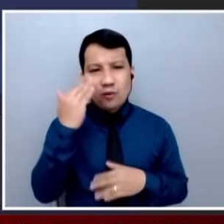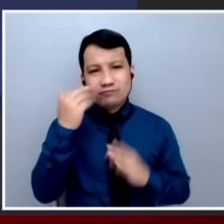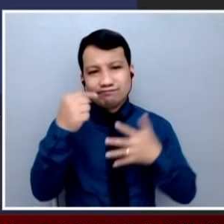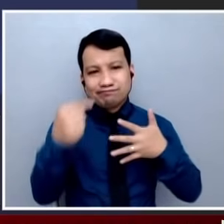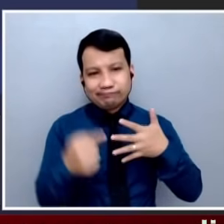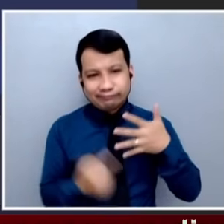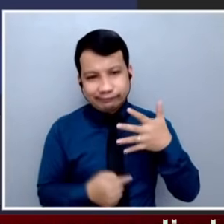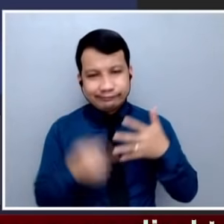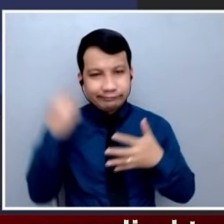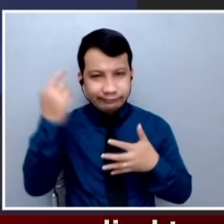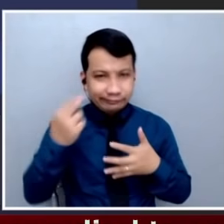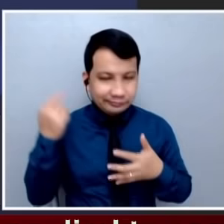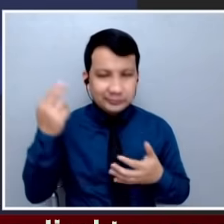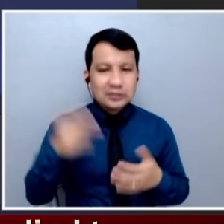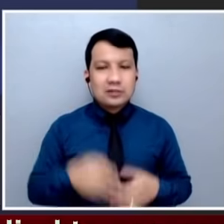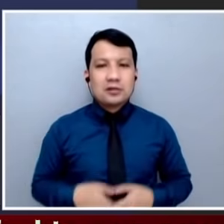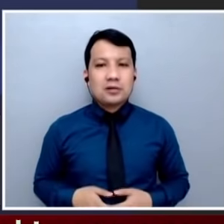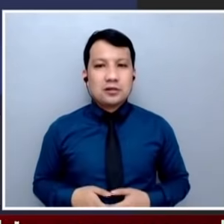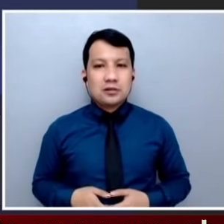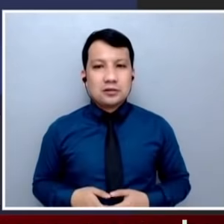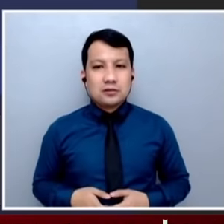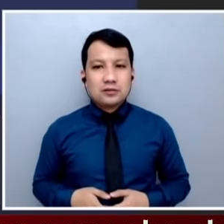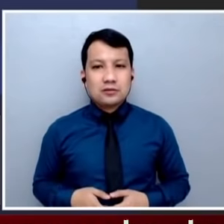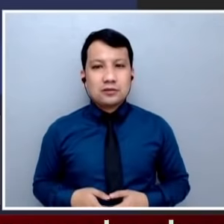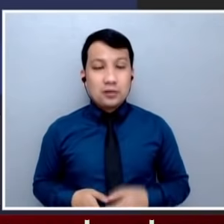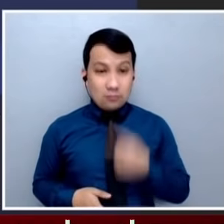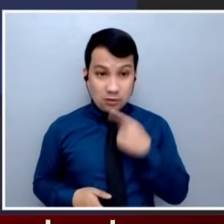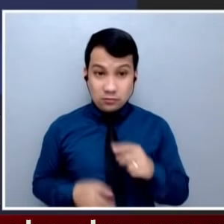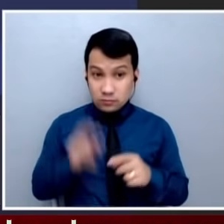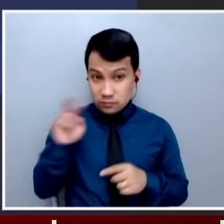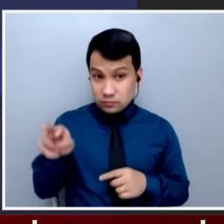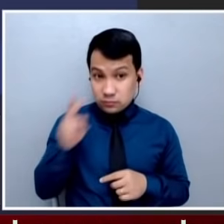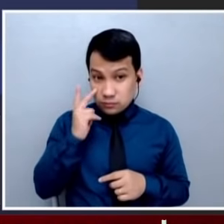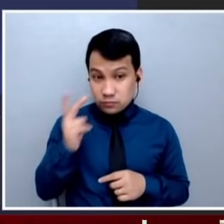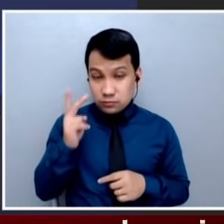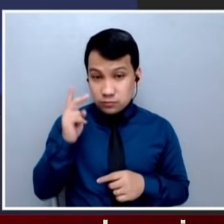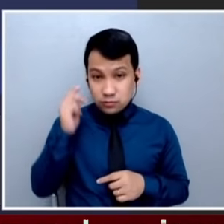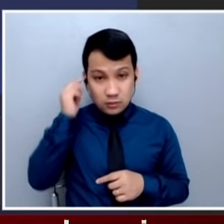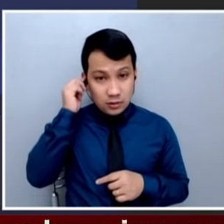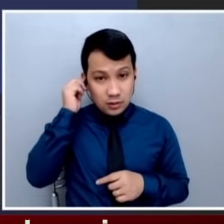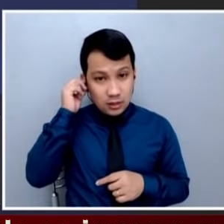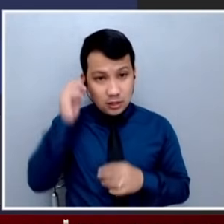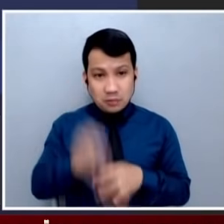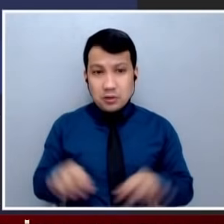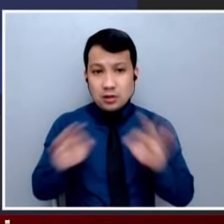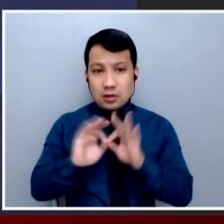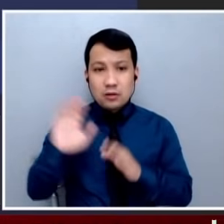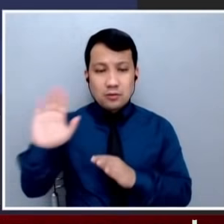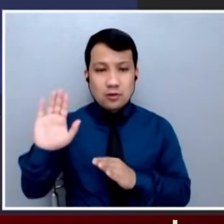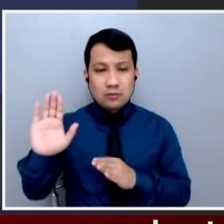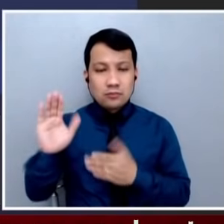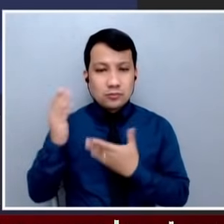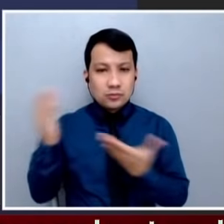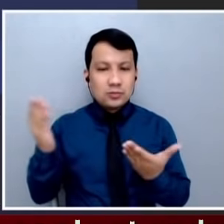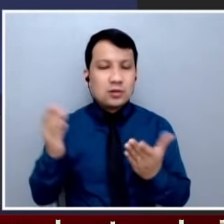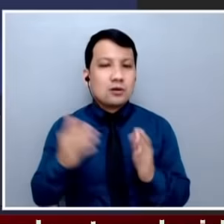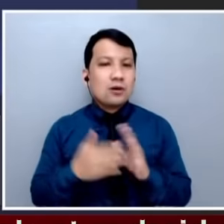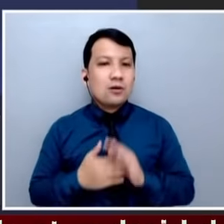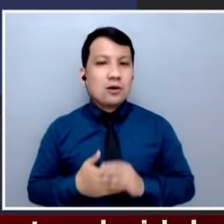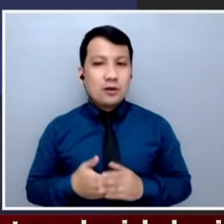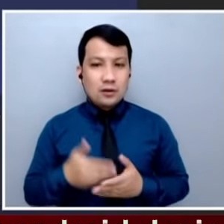so ang aking nakita rito is the enforcement. We have the plans, we have